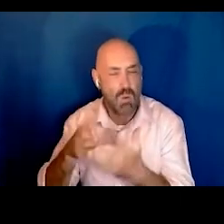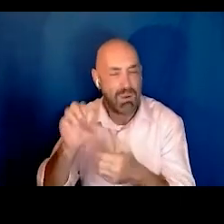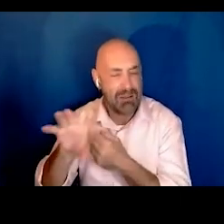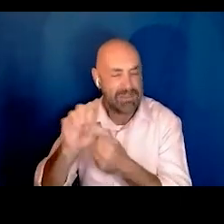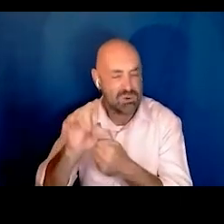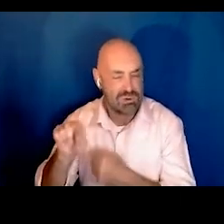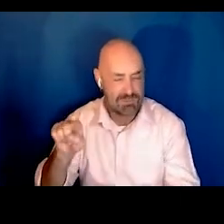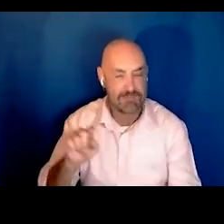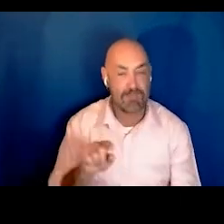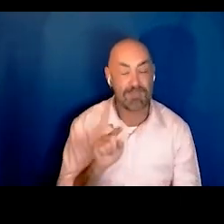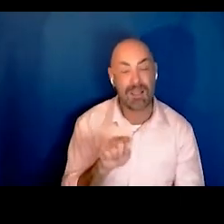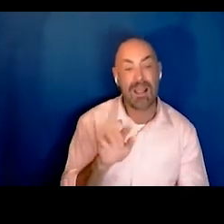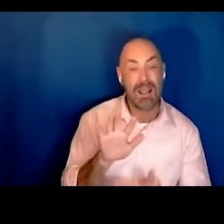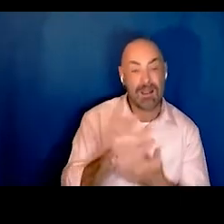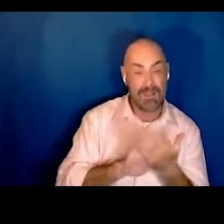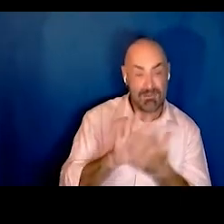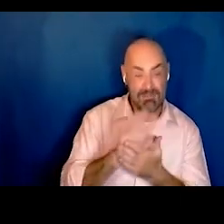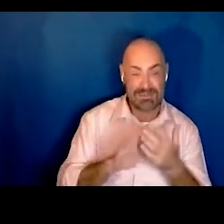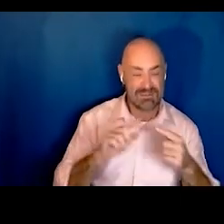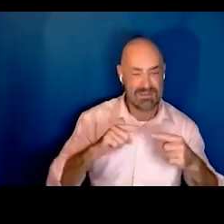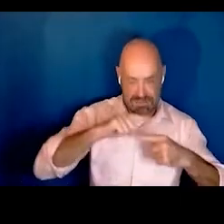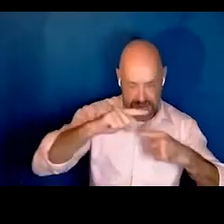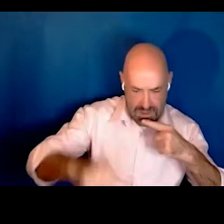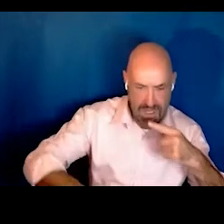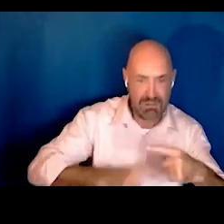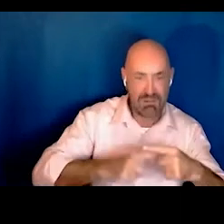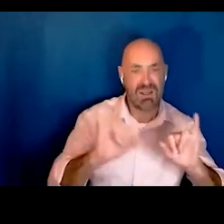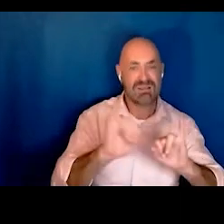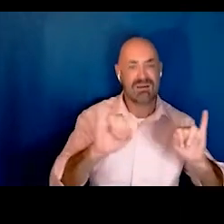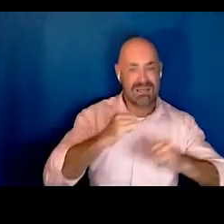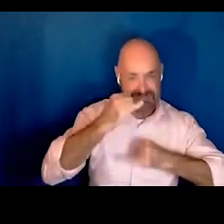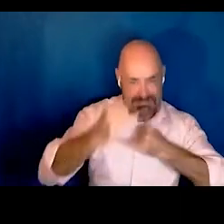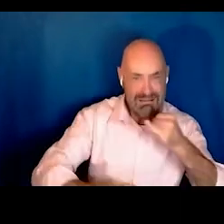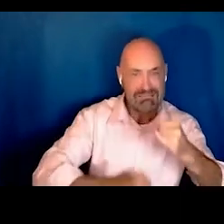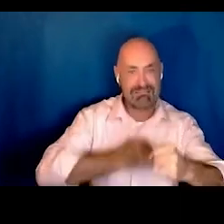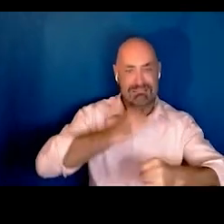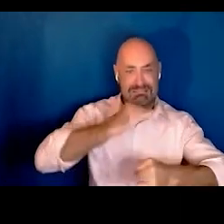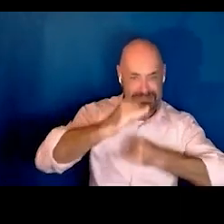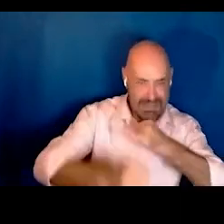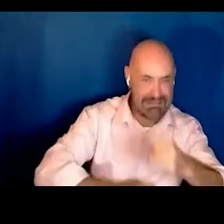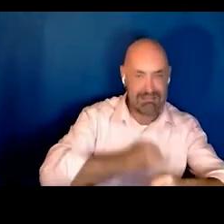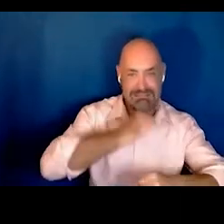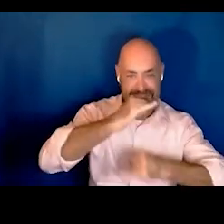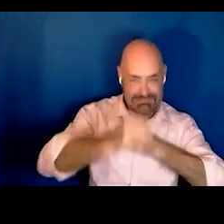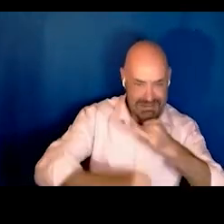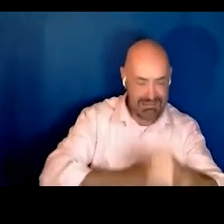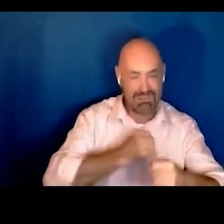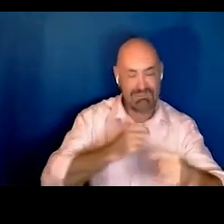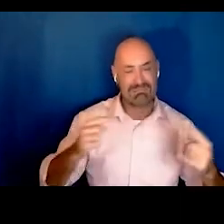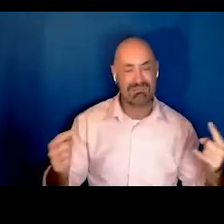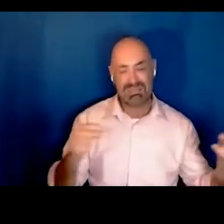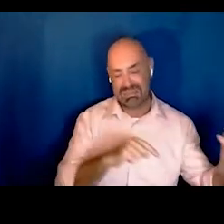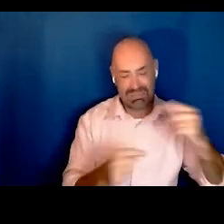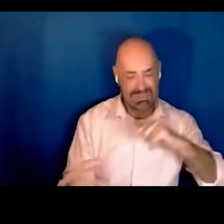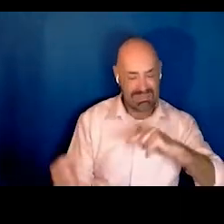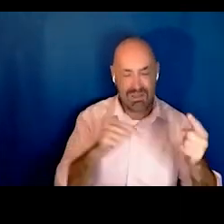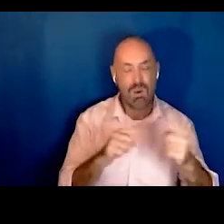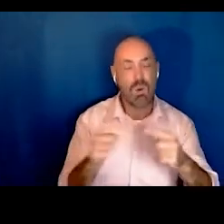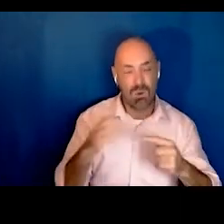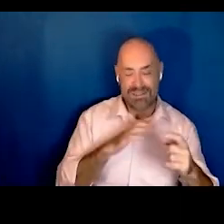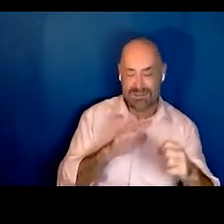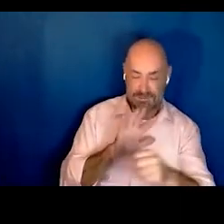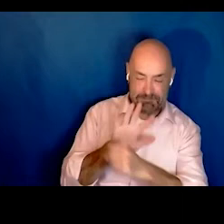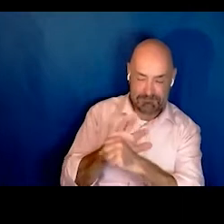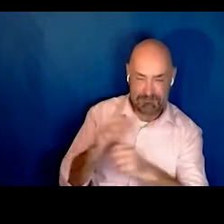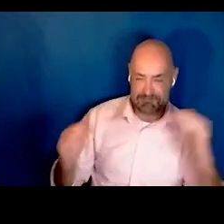And what this means is that there is a vicious cycle where these crises are reinforcing each other. So we need to mitigate climate